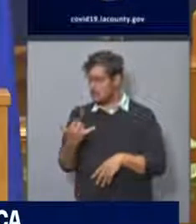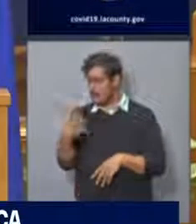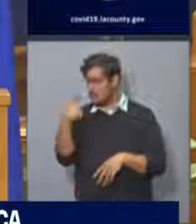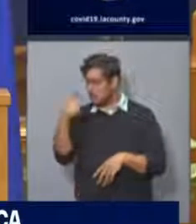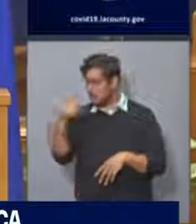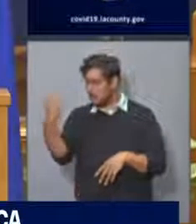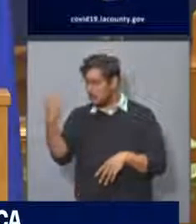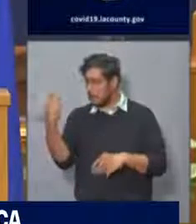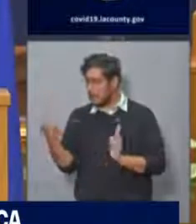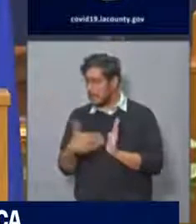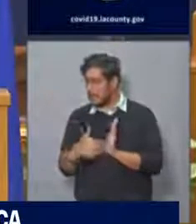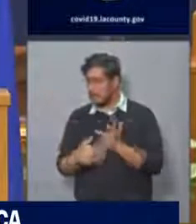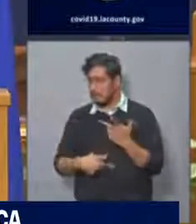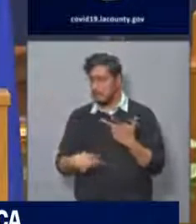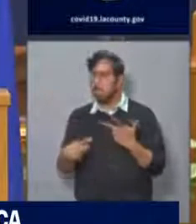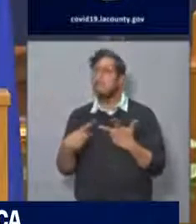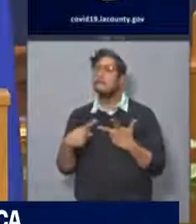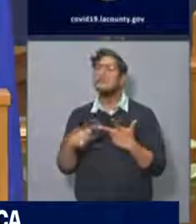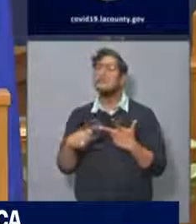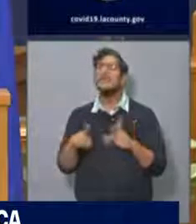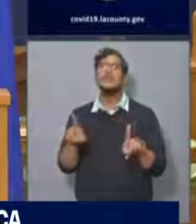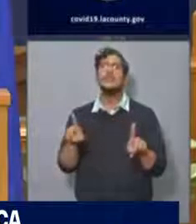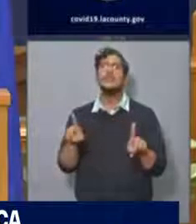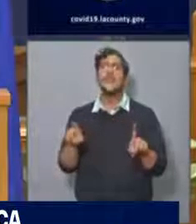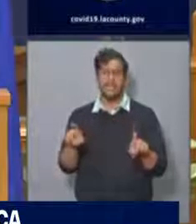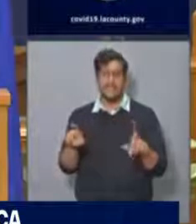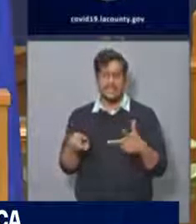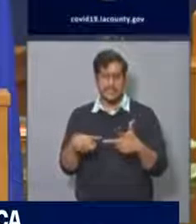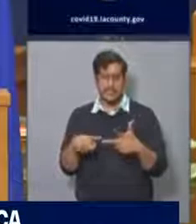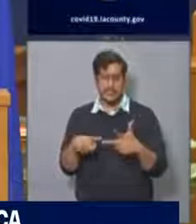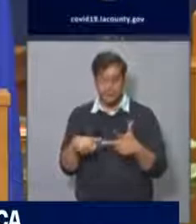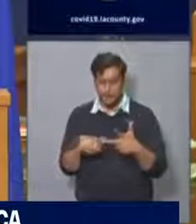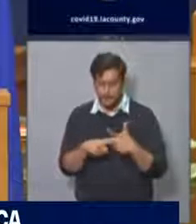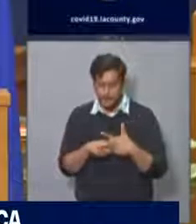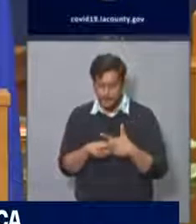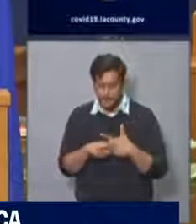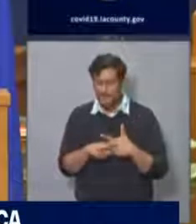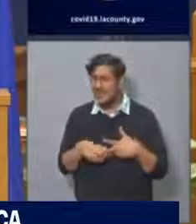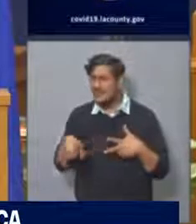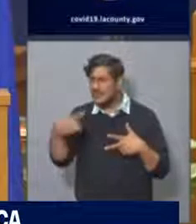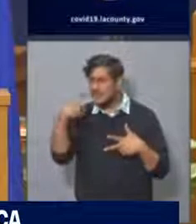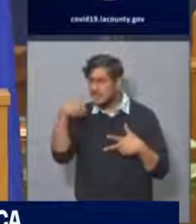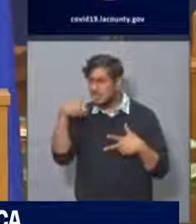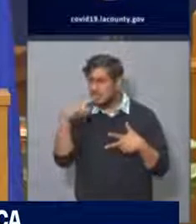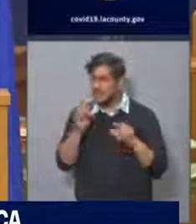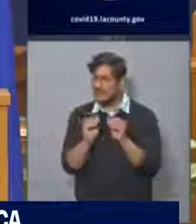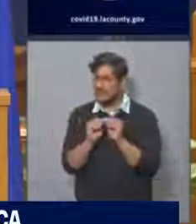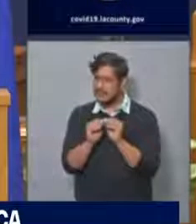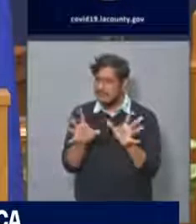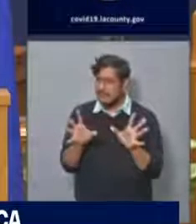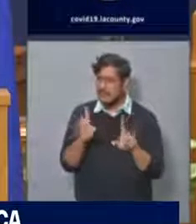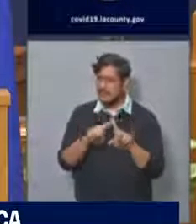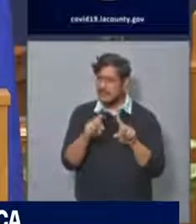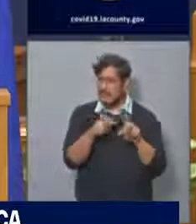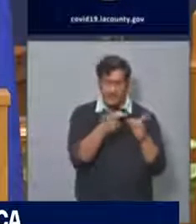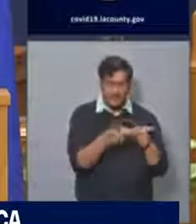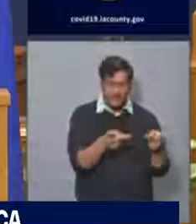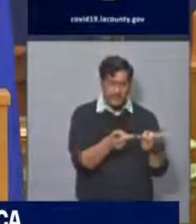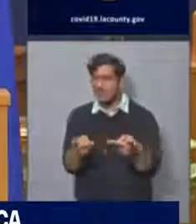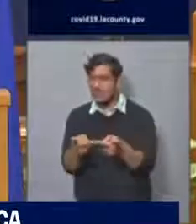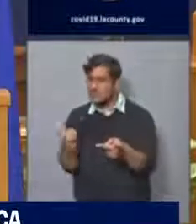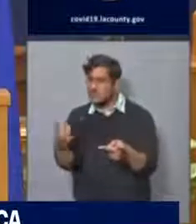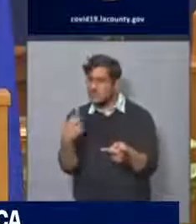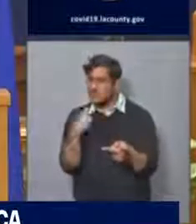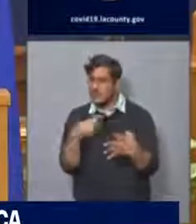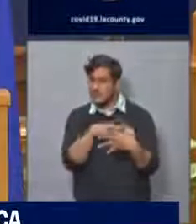that, please. And in terms of testing, could you just clarify the sites that you mentioned? I think there were